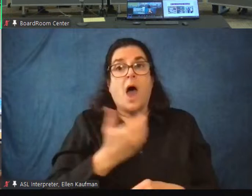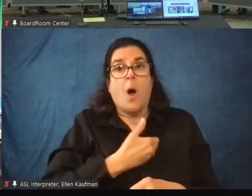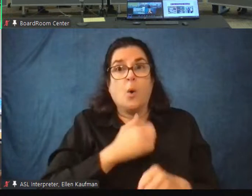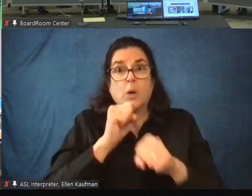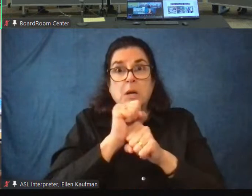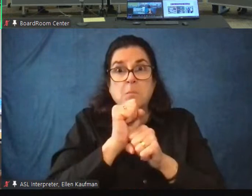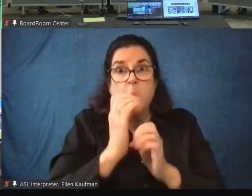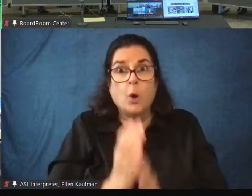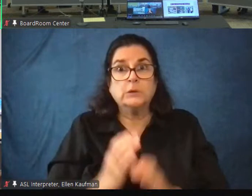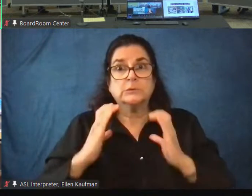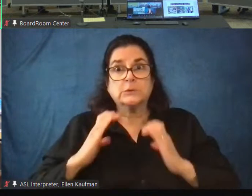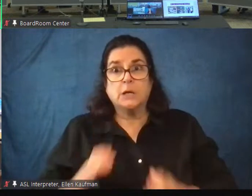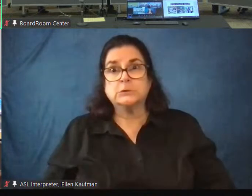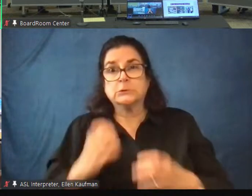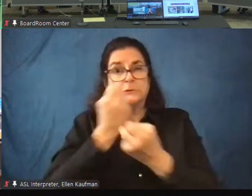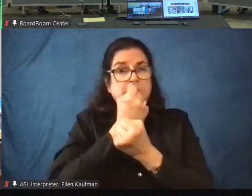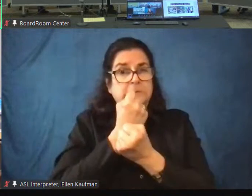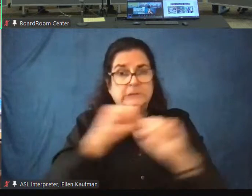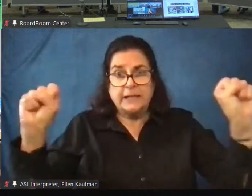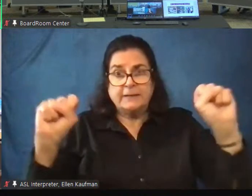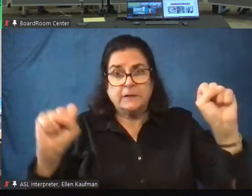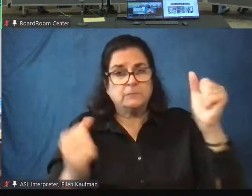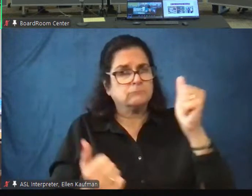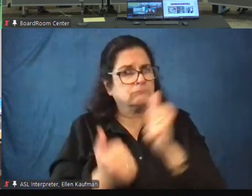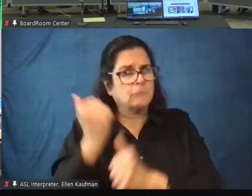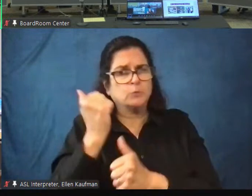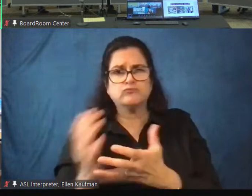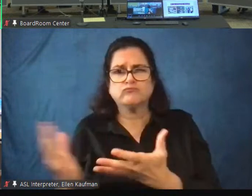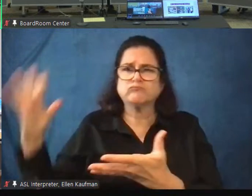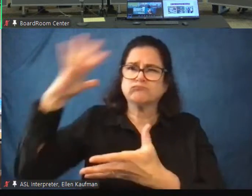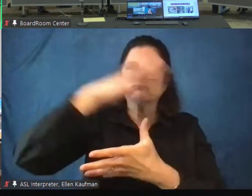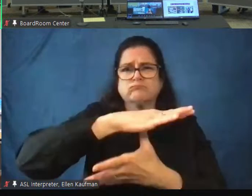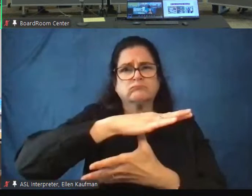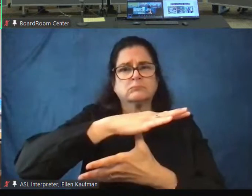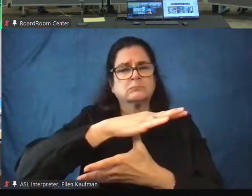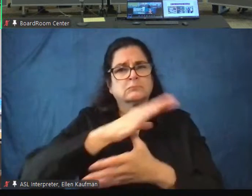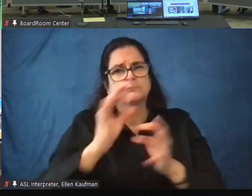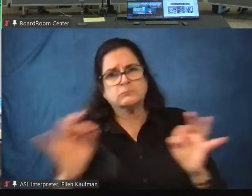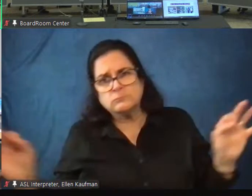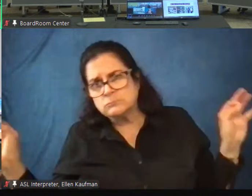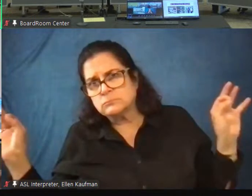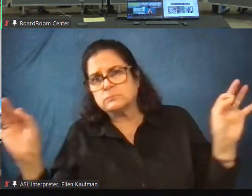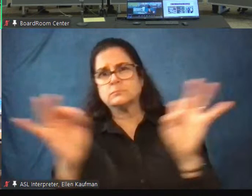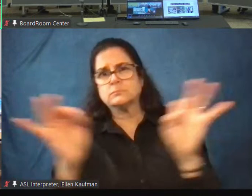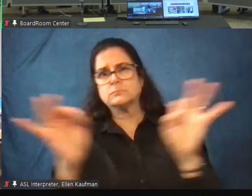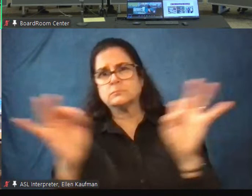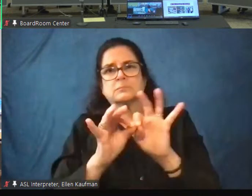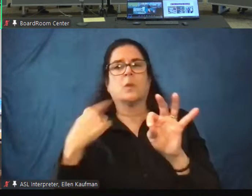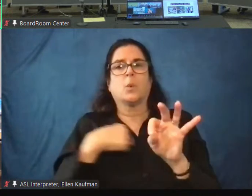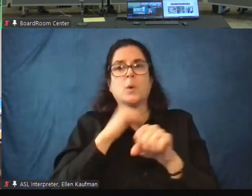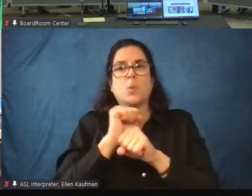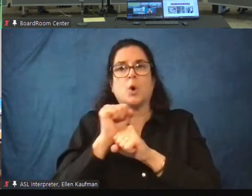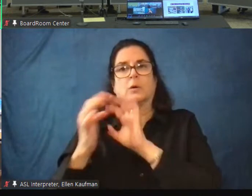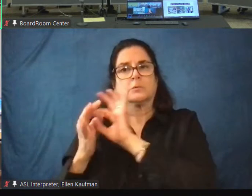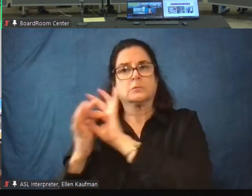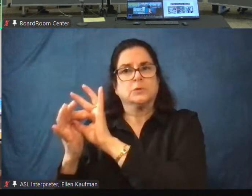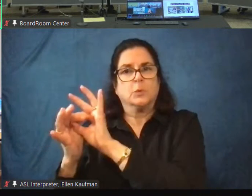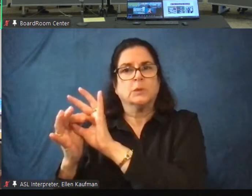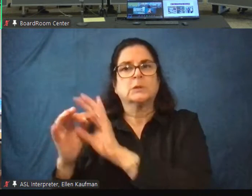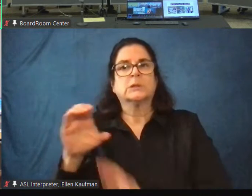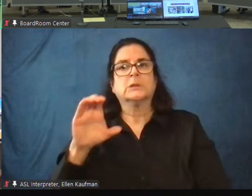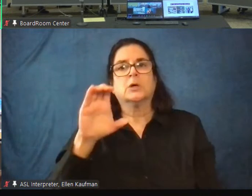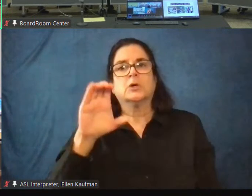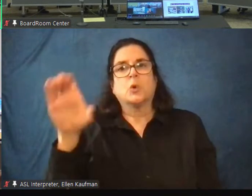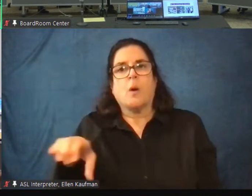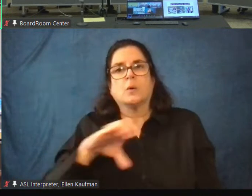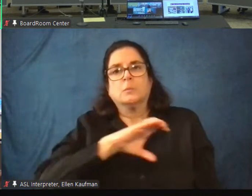is always a paramount concern. It is one of the reasons why we work so closely with the Chicago Police Department